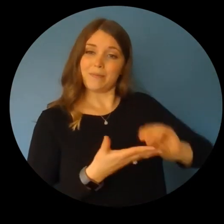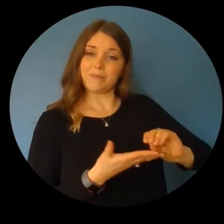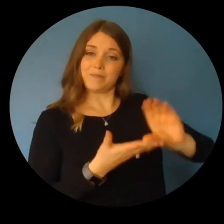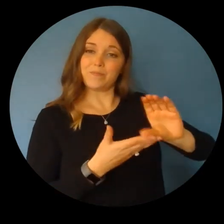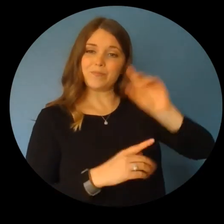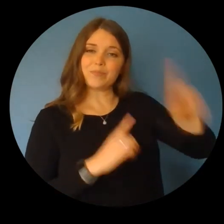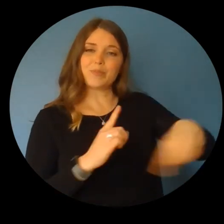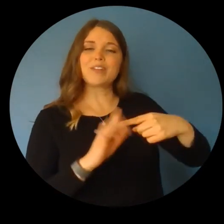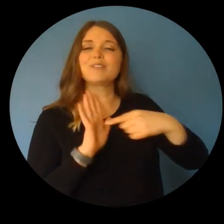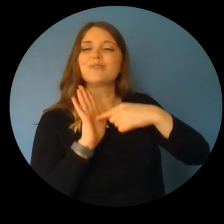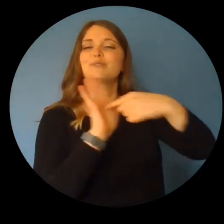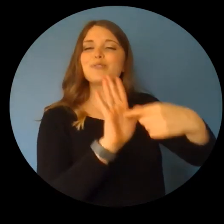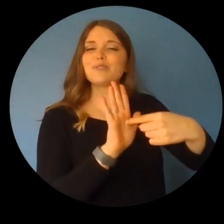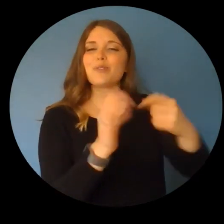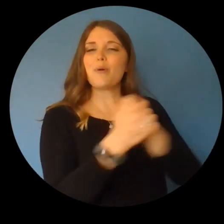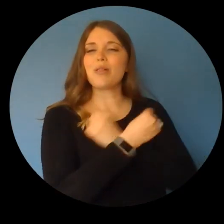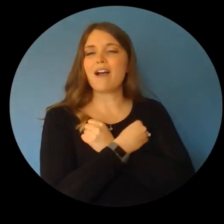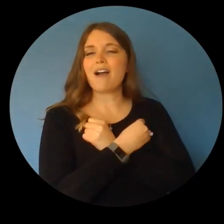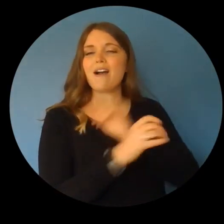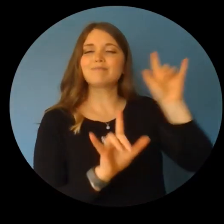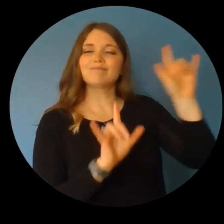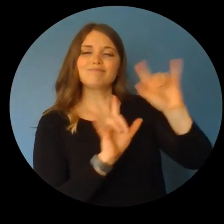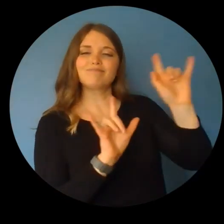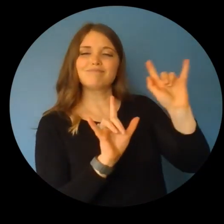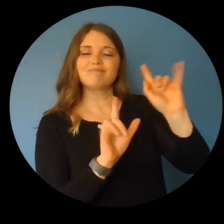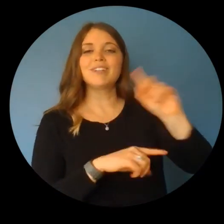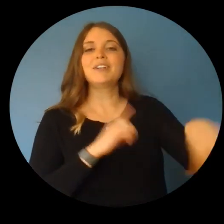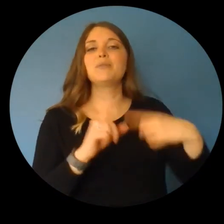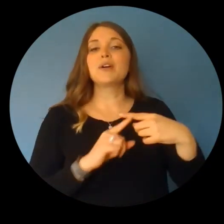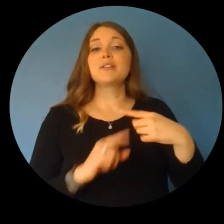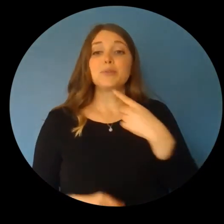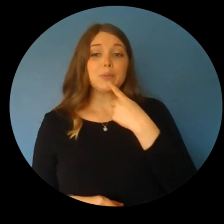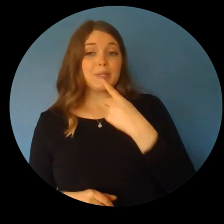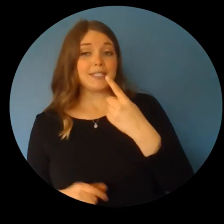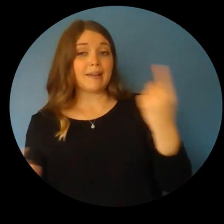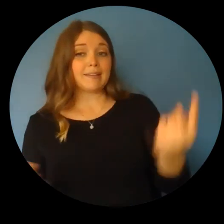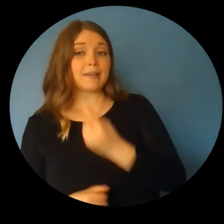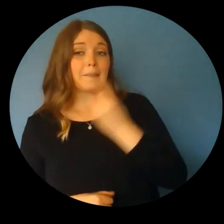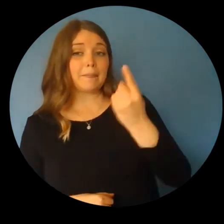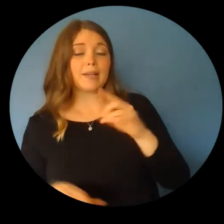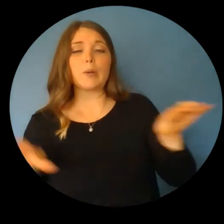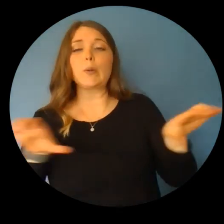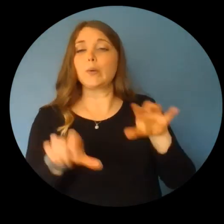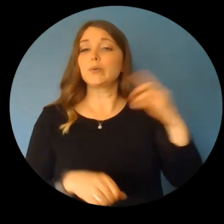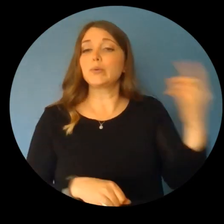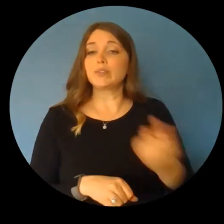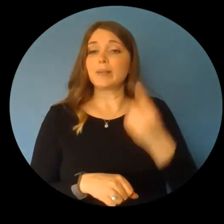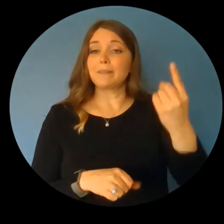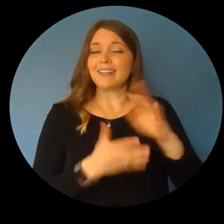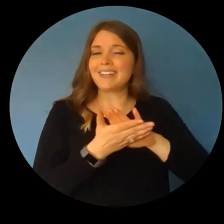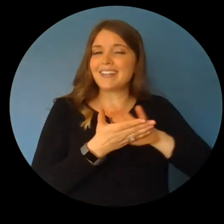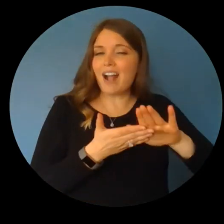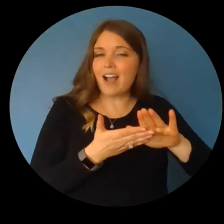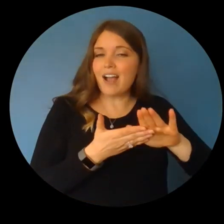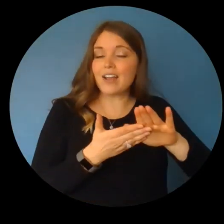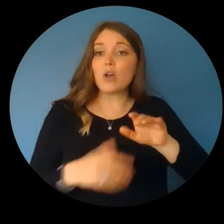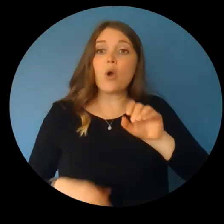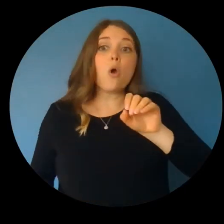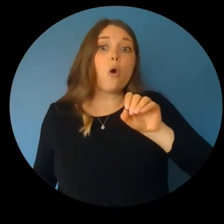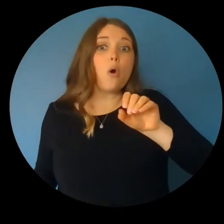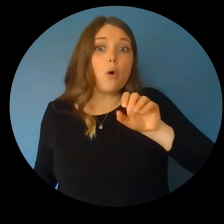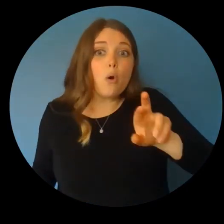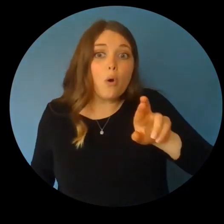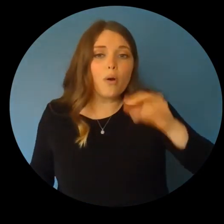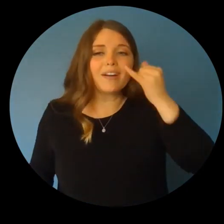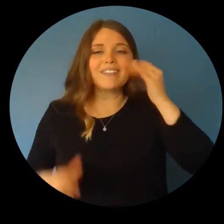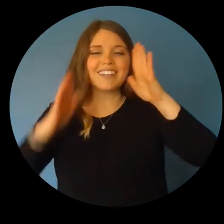love to someone, when you say something or do something kind, or even when you give someone